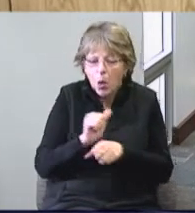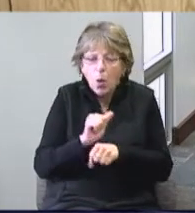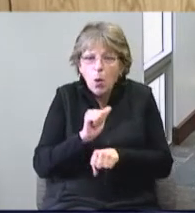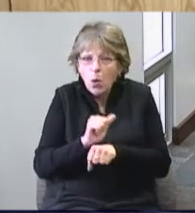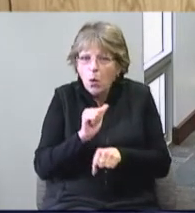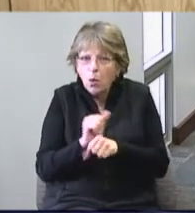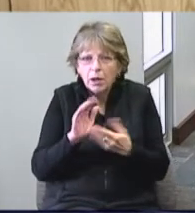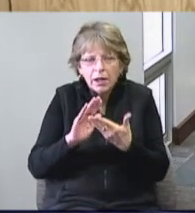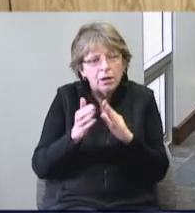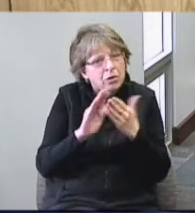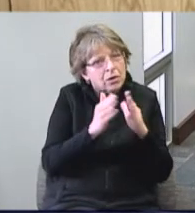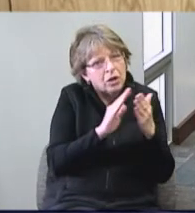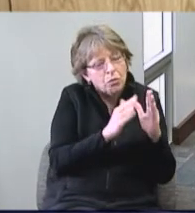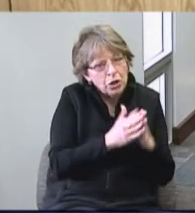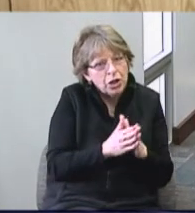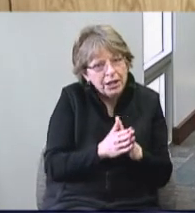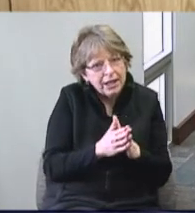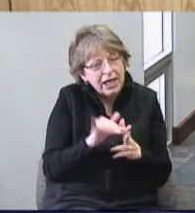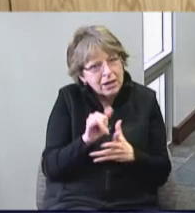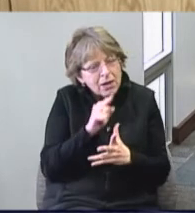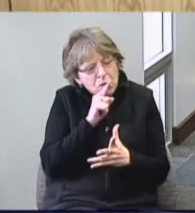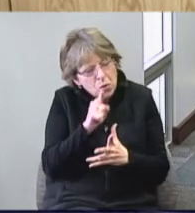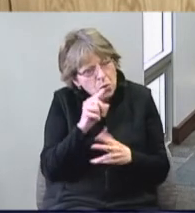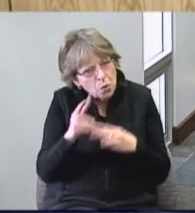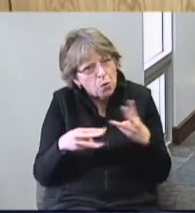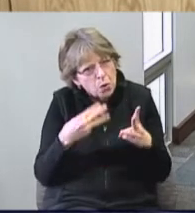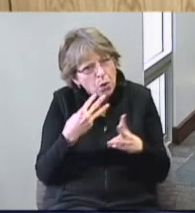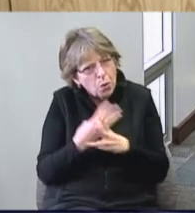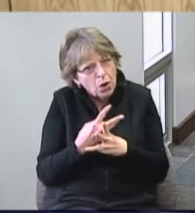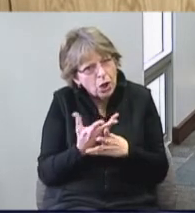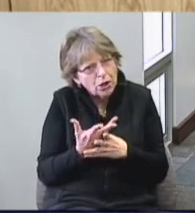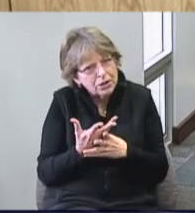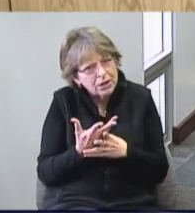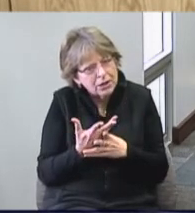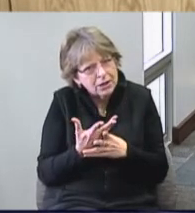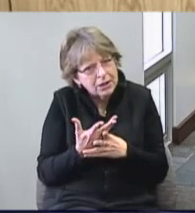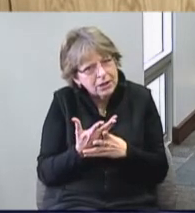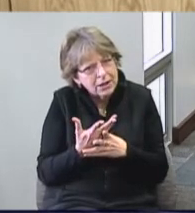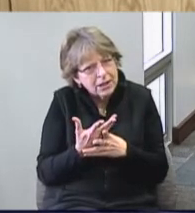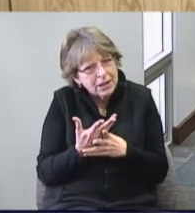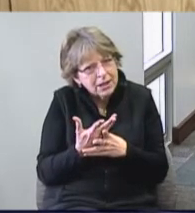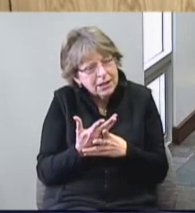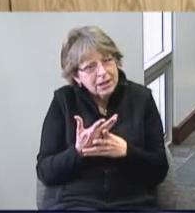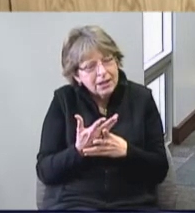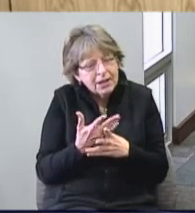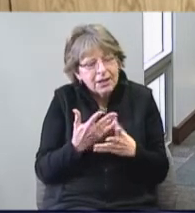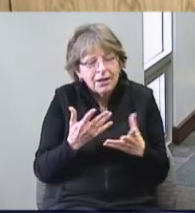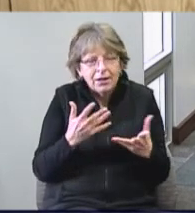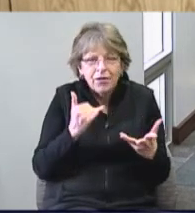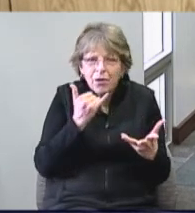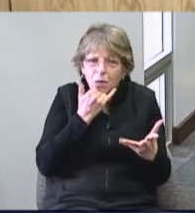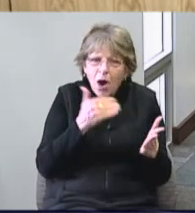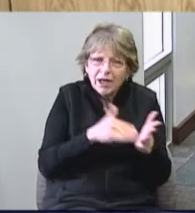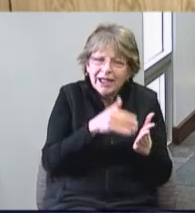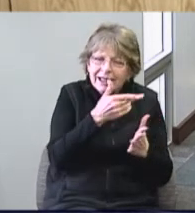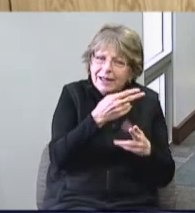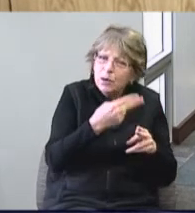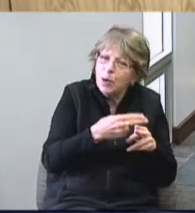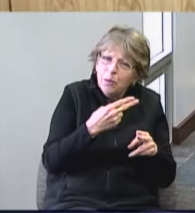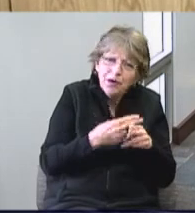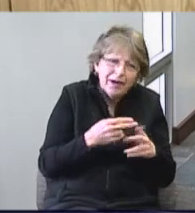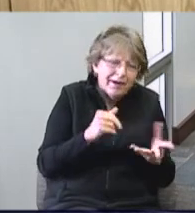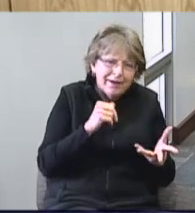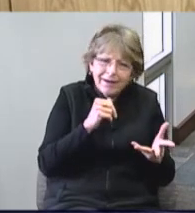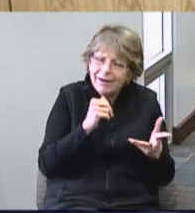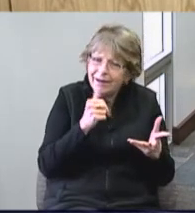the real world. A scholarly application is unimportant to me. Just as the scholarly consideration of whether